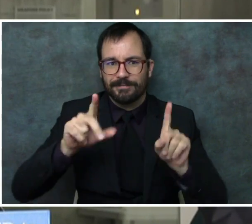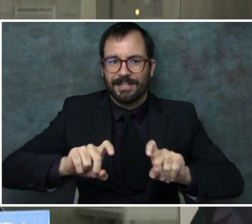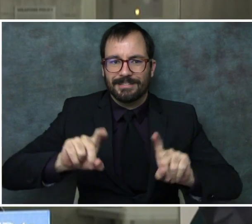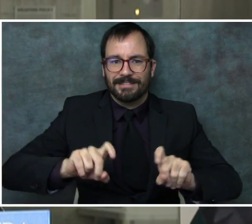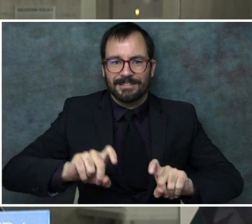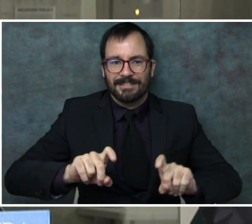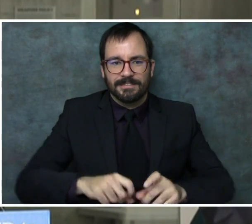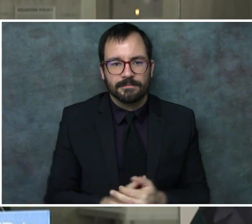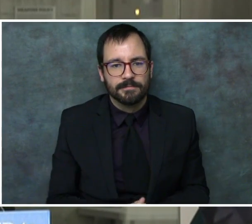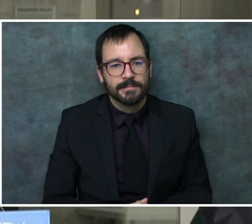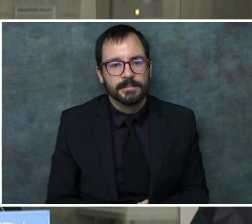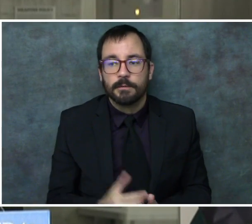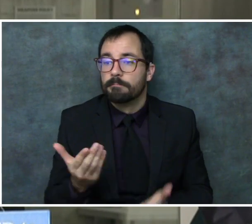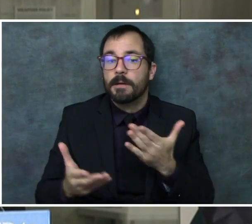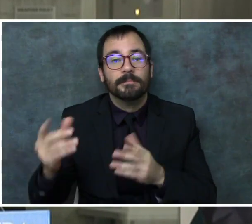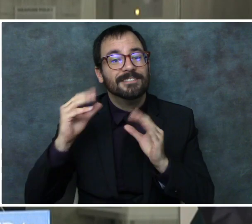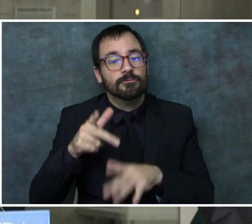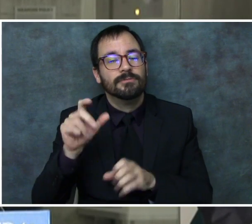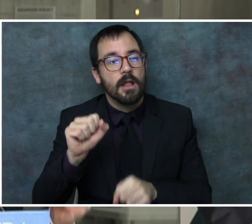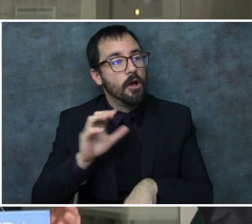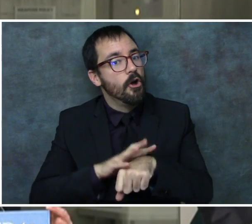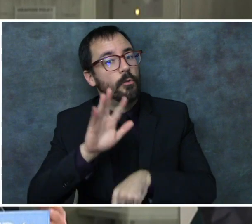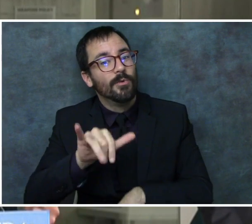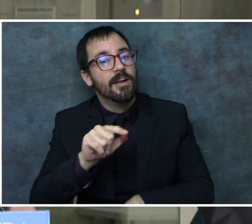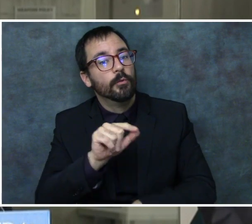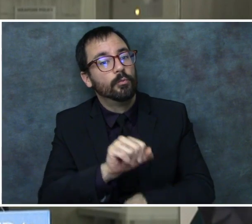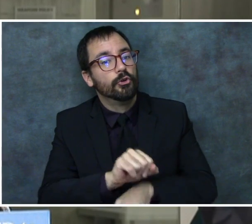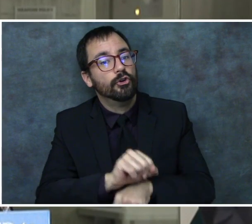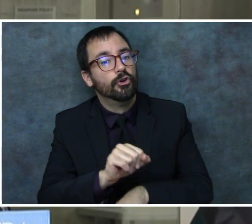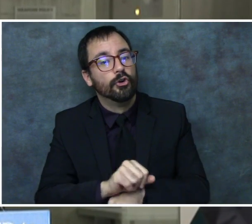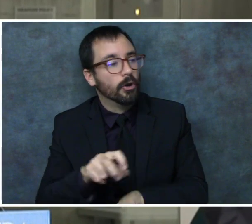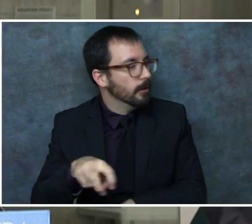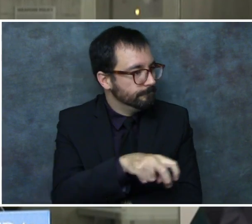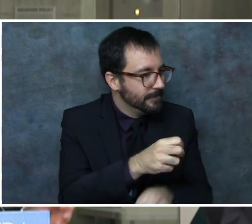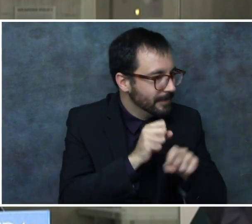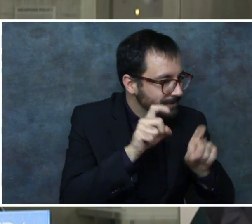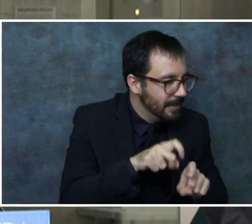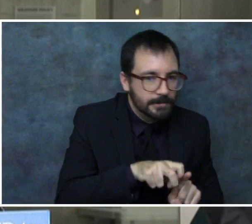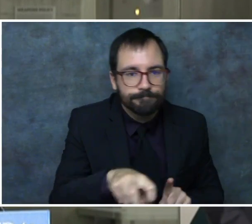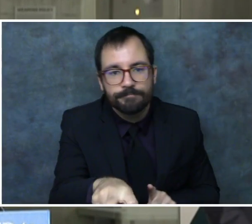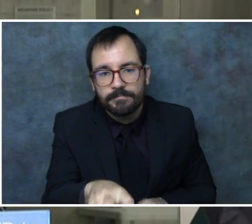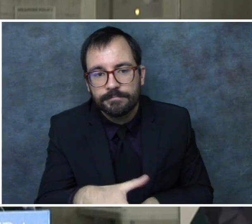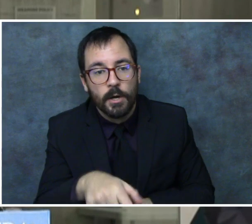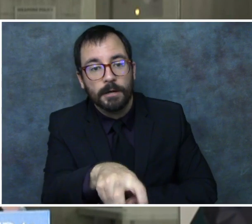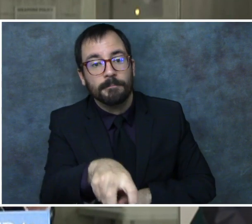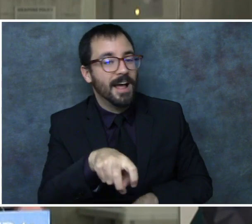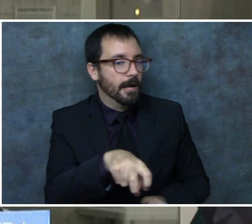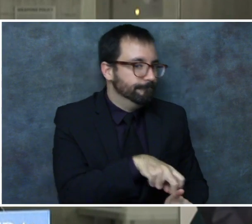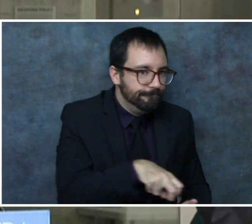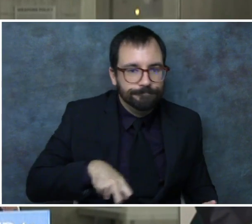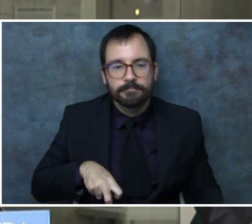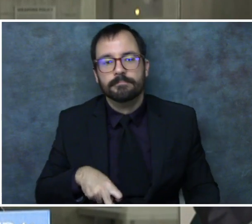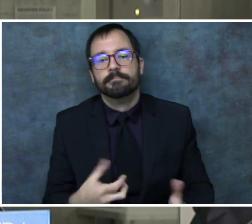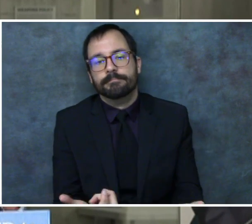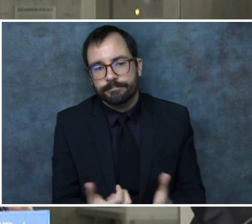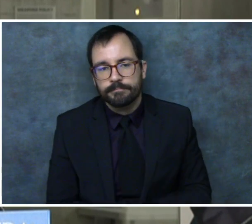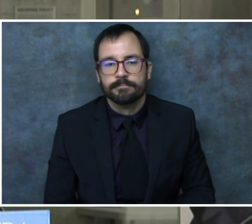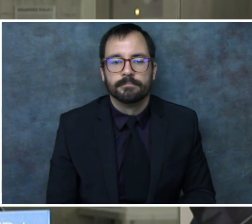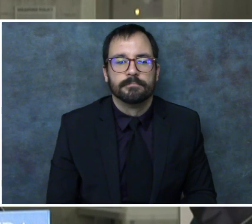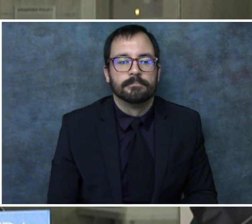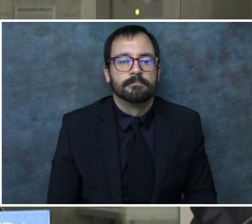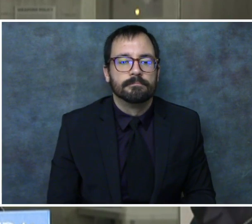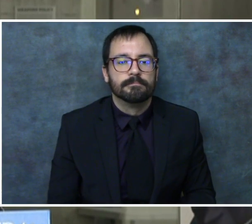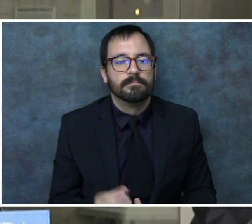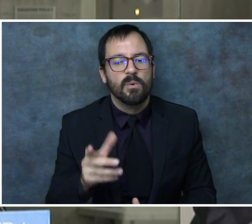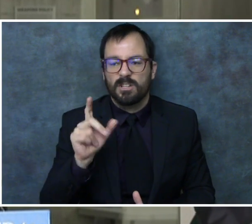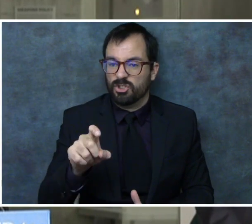tested. And what's the system, and making sure that it's not just one test. It really should probably happen weekly, so to have a constant reminder. So we're adapting as we